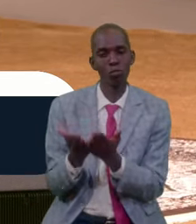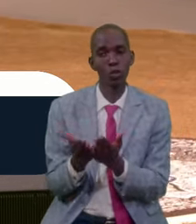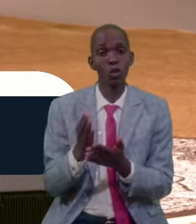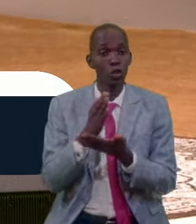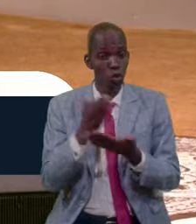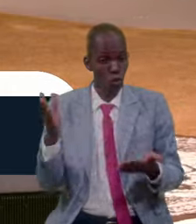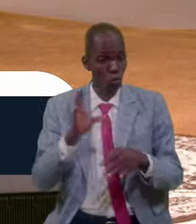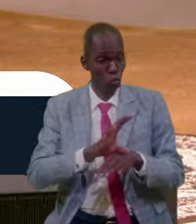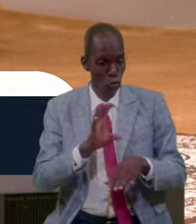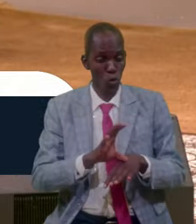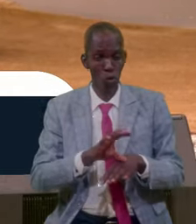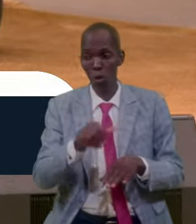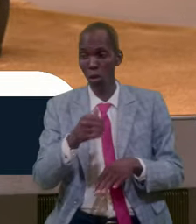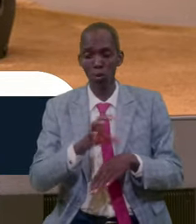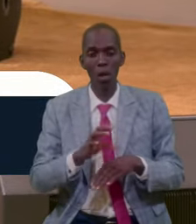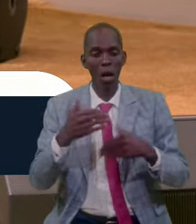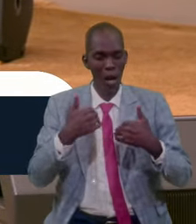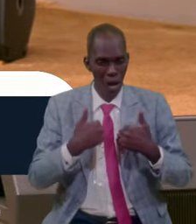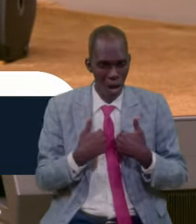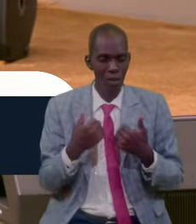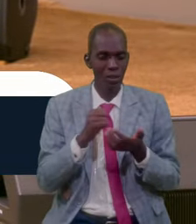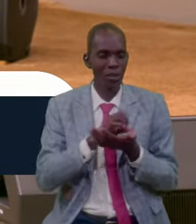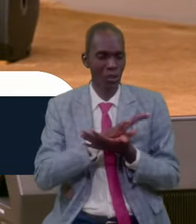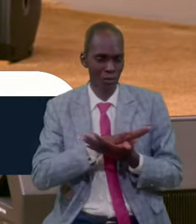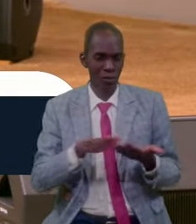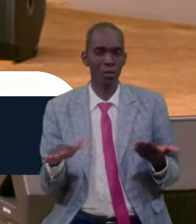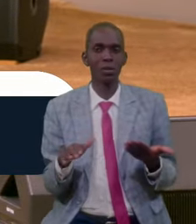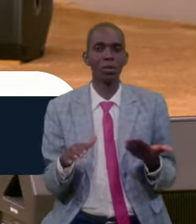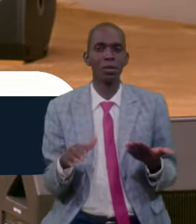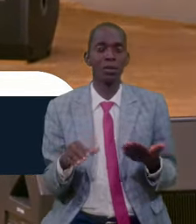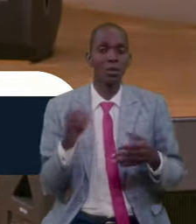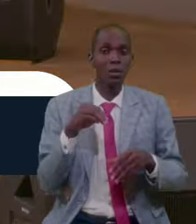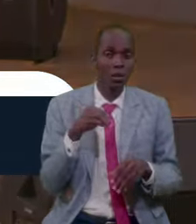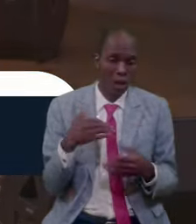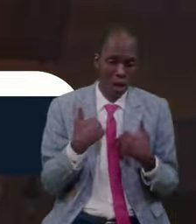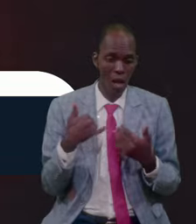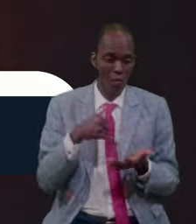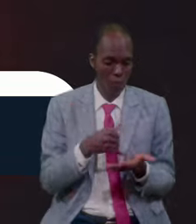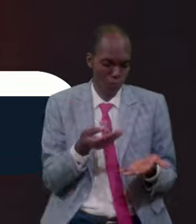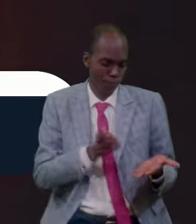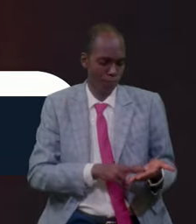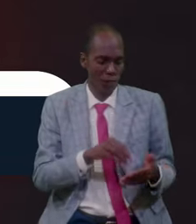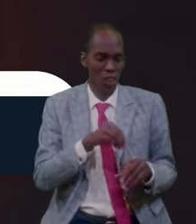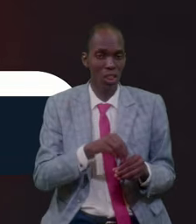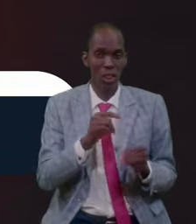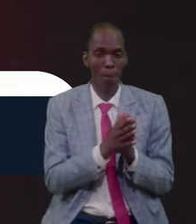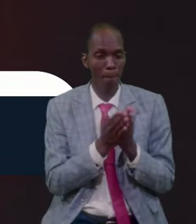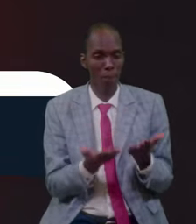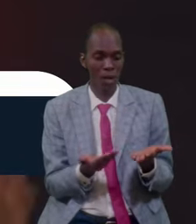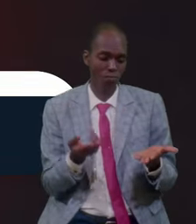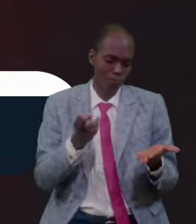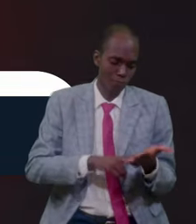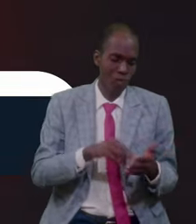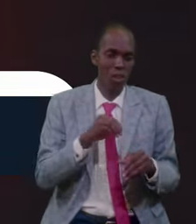have sanctification in their tenets of faith. They have it in the book. They have it in their